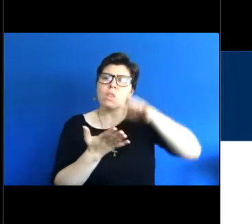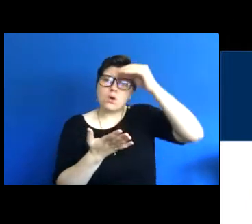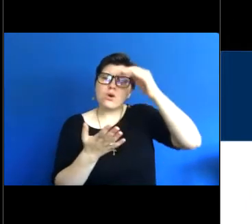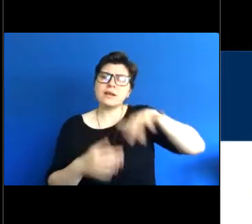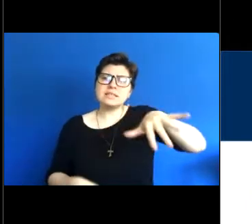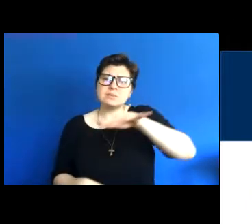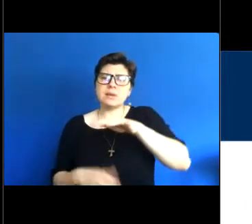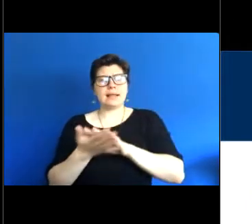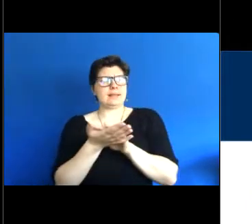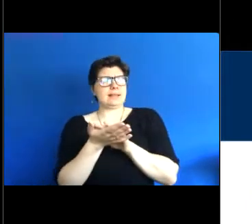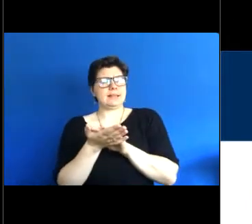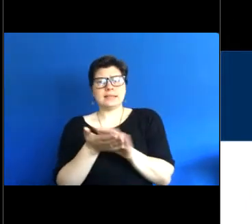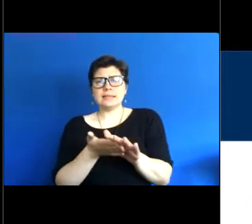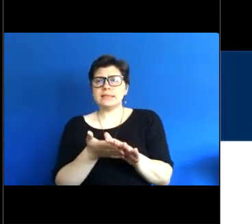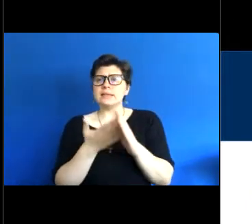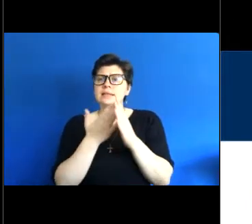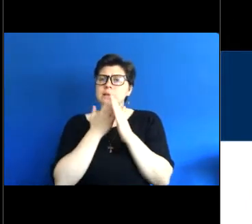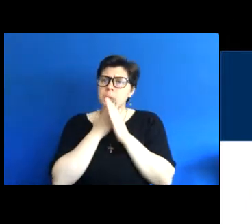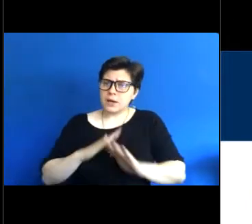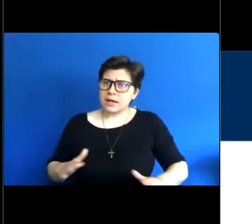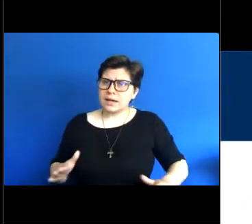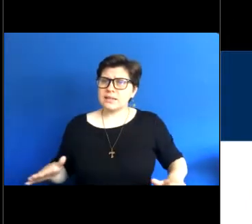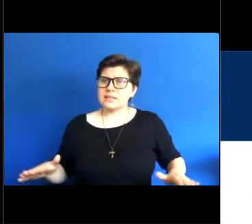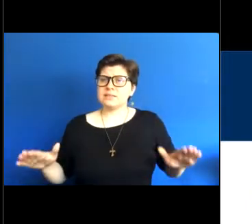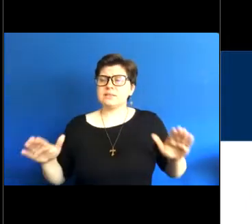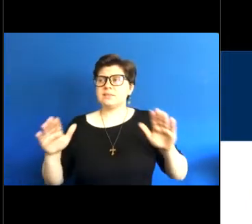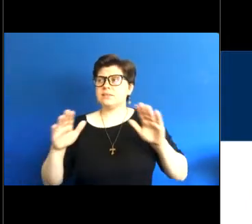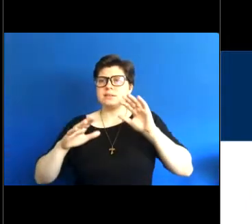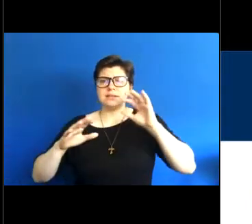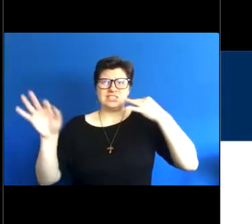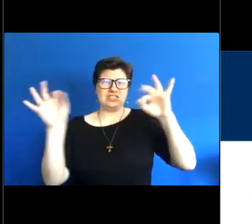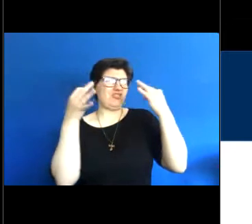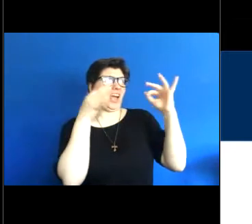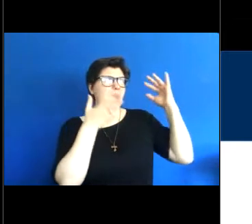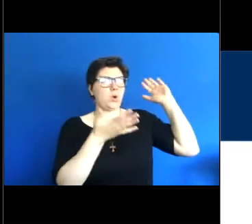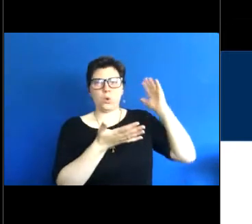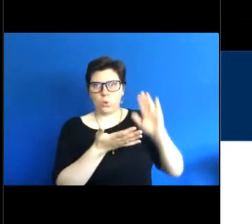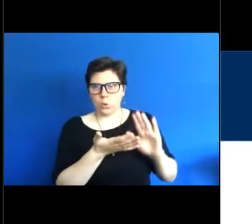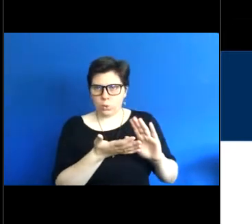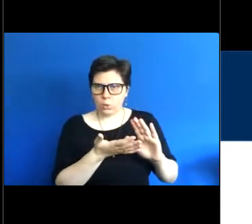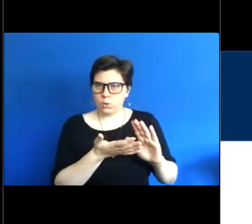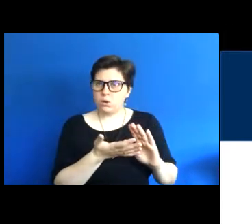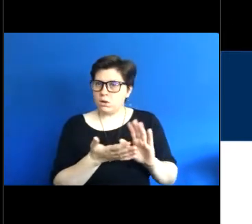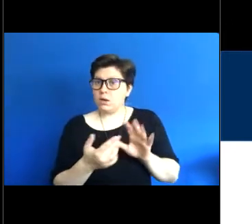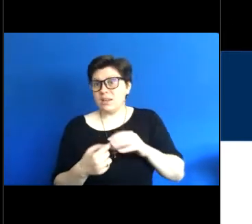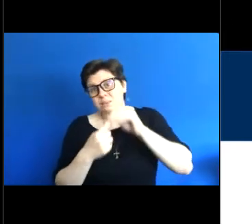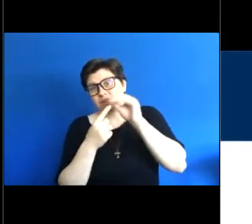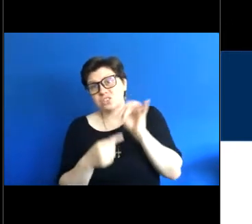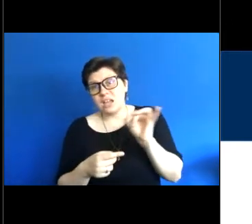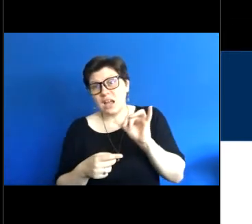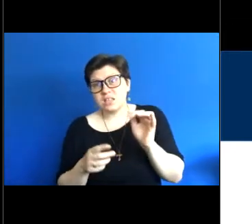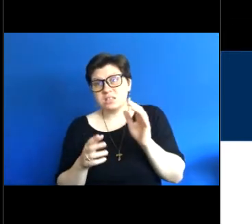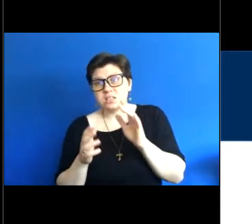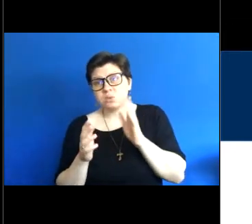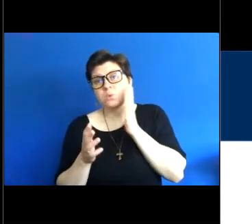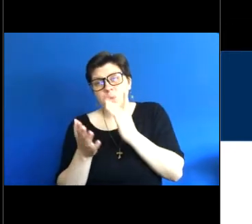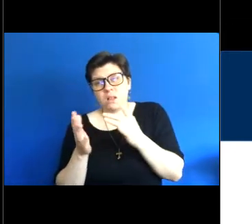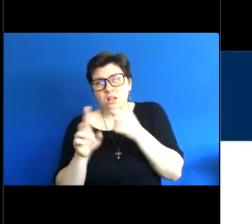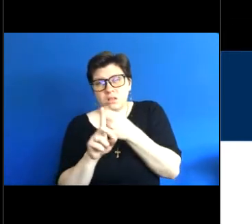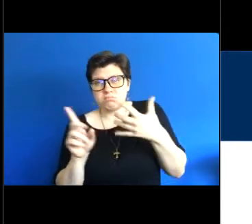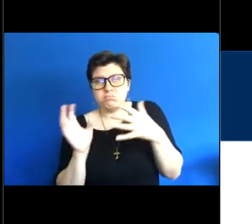that is clean, in a space that is quiet, in a space that doesn't have many distractions. And especially as we speak later on in the